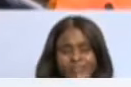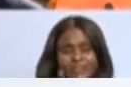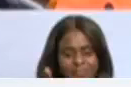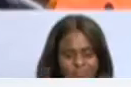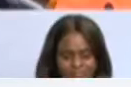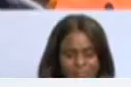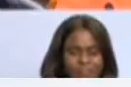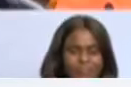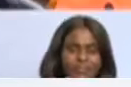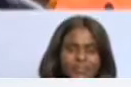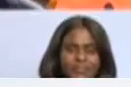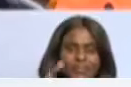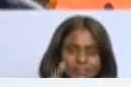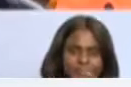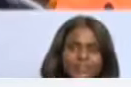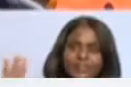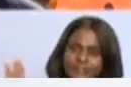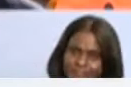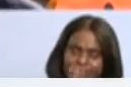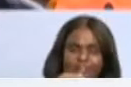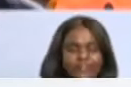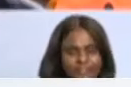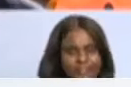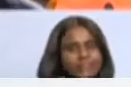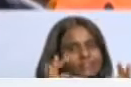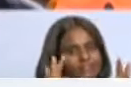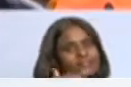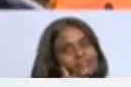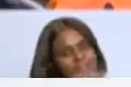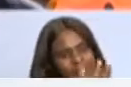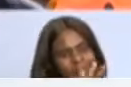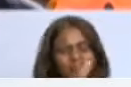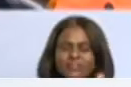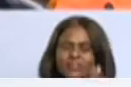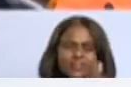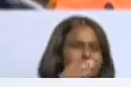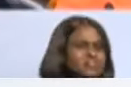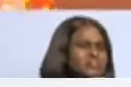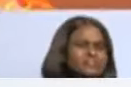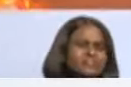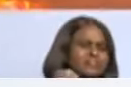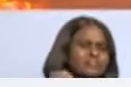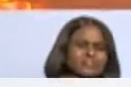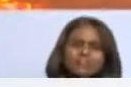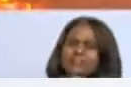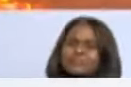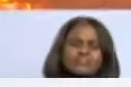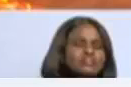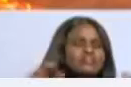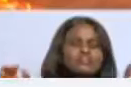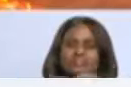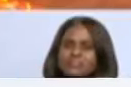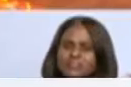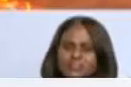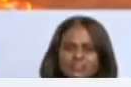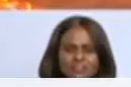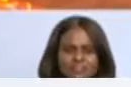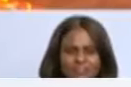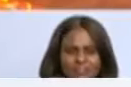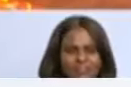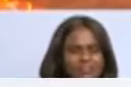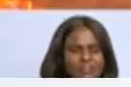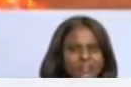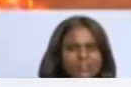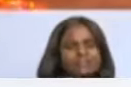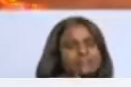the companies are now back in business. After many years of dormancy, these companies are now back